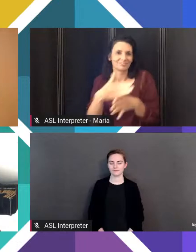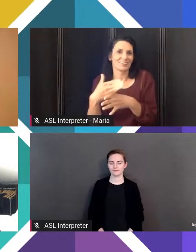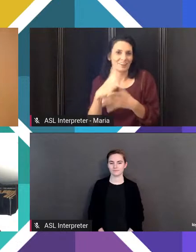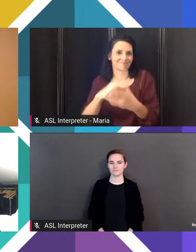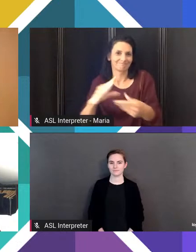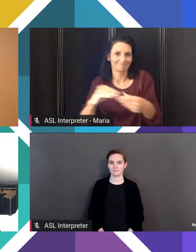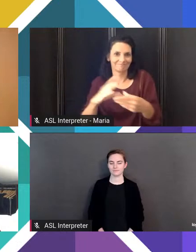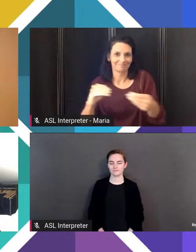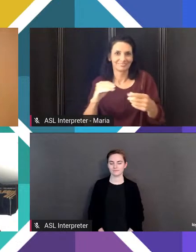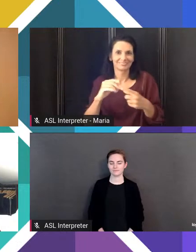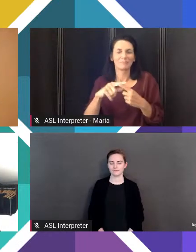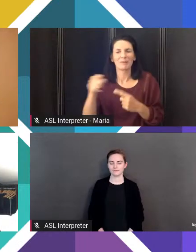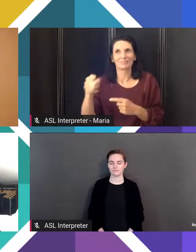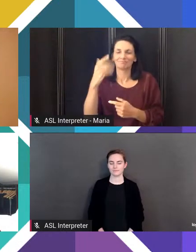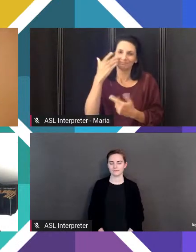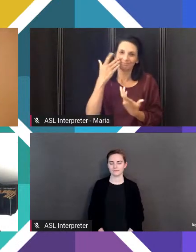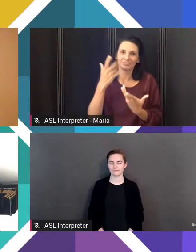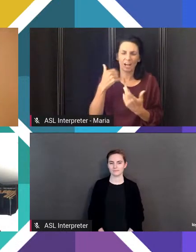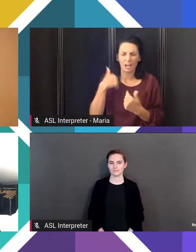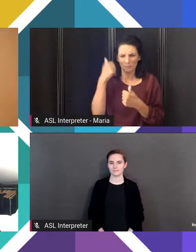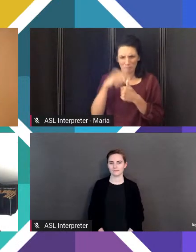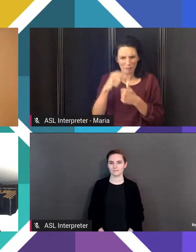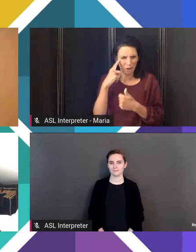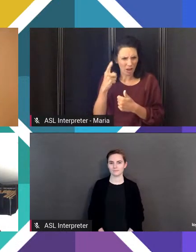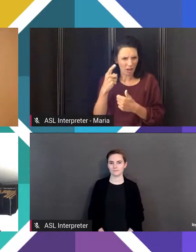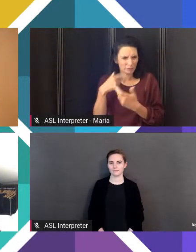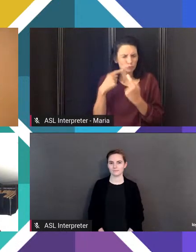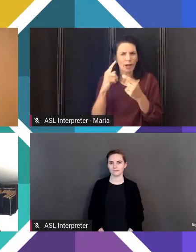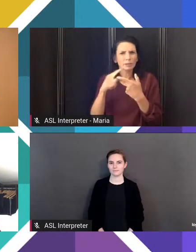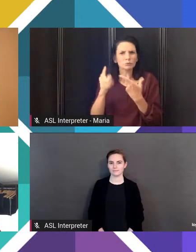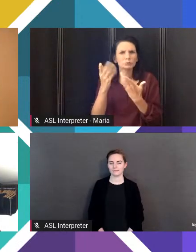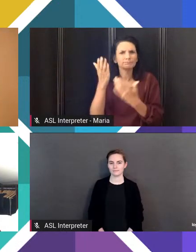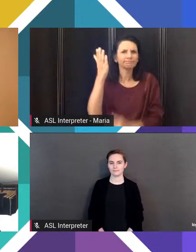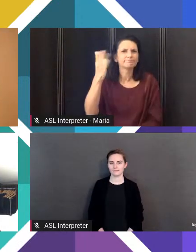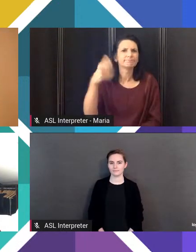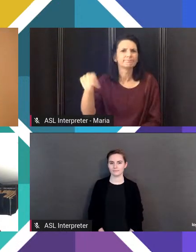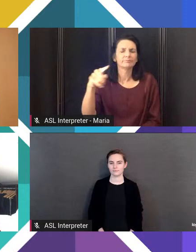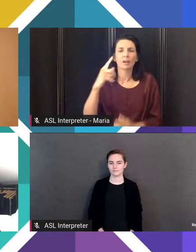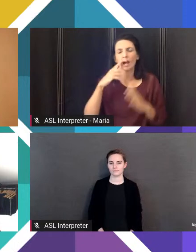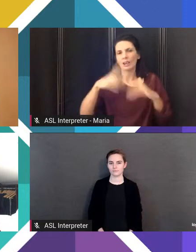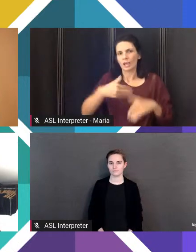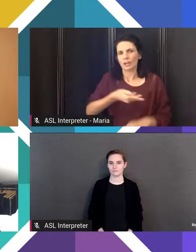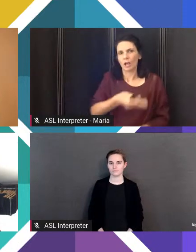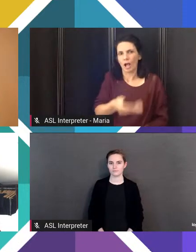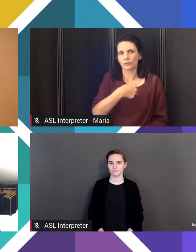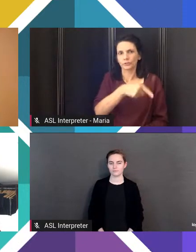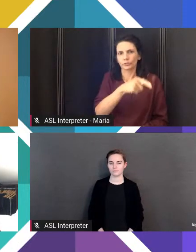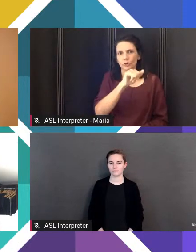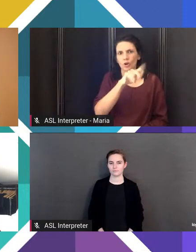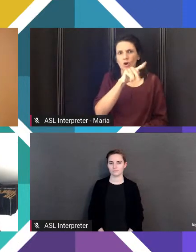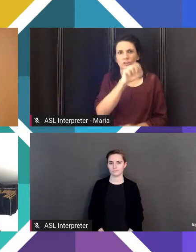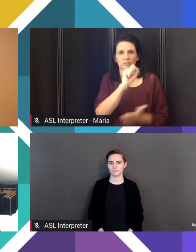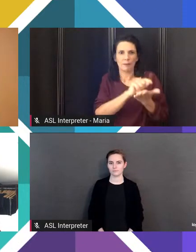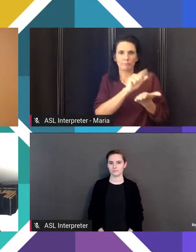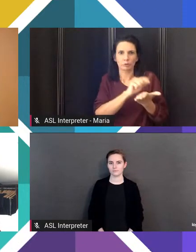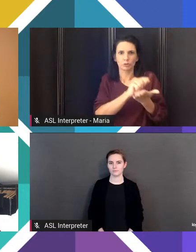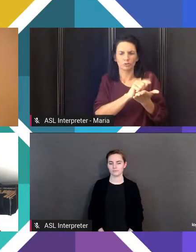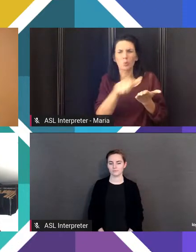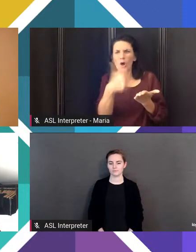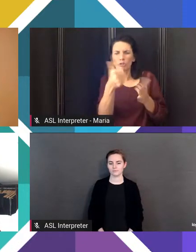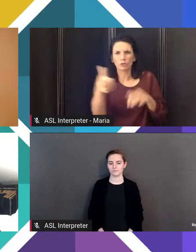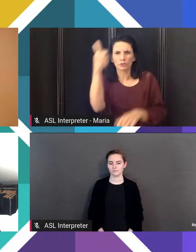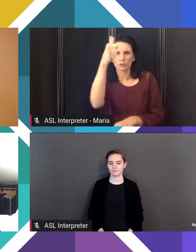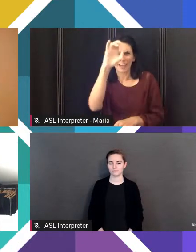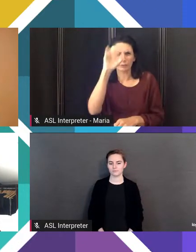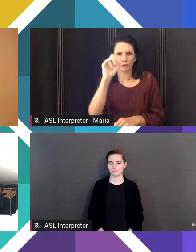I remember pitching a story on drag when I was not yet at the Arts Paper. So there was a different editor. And I remember